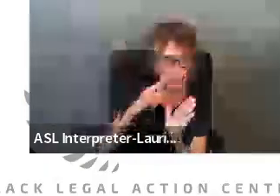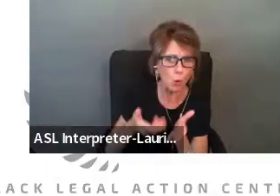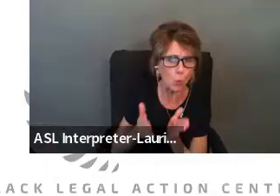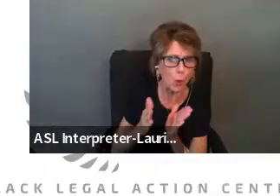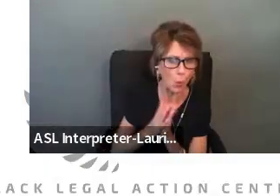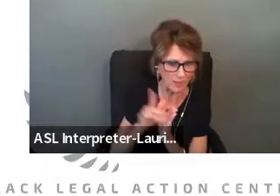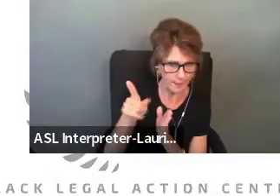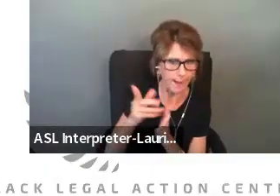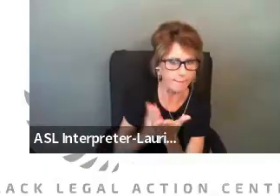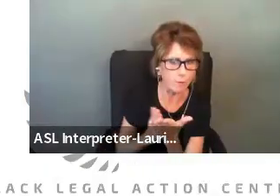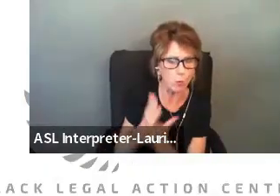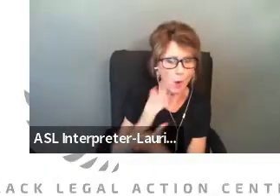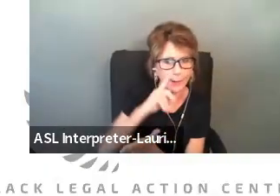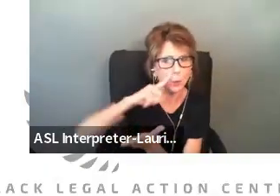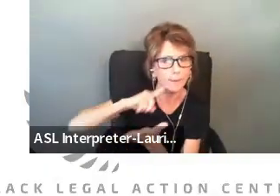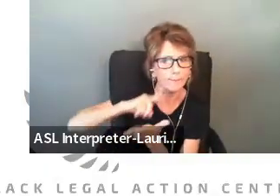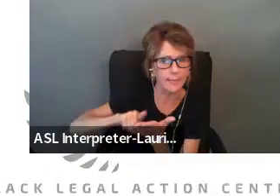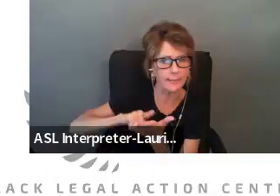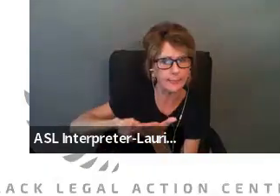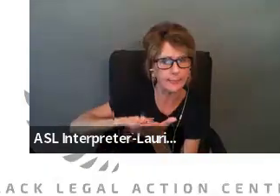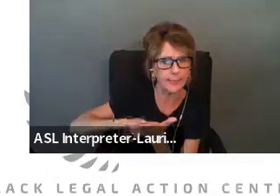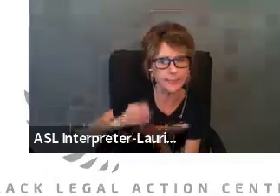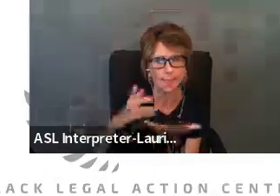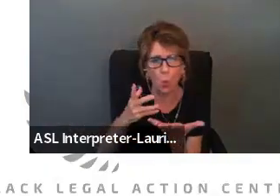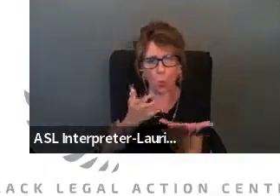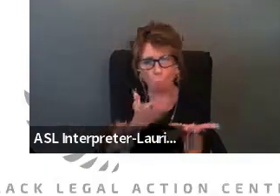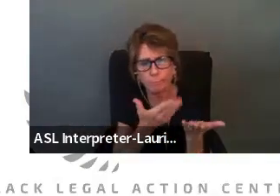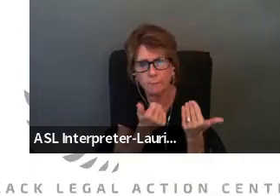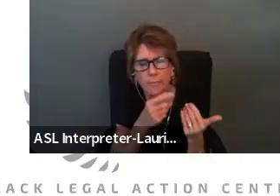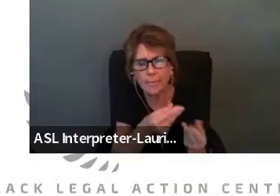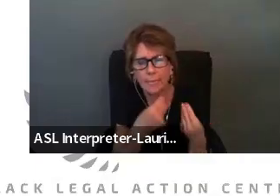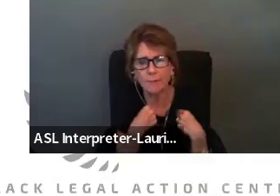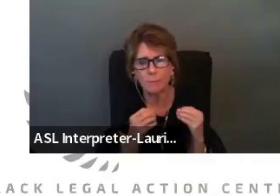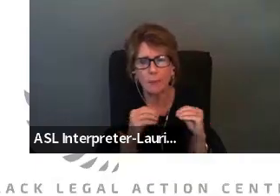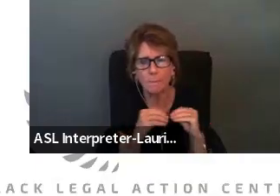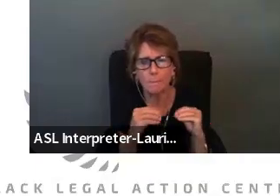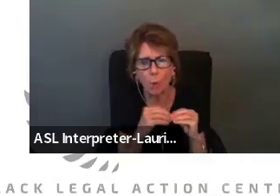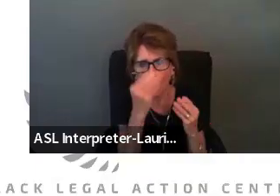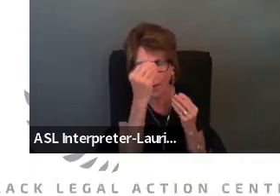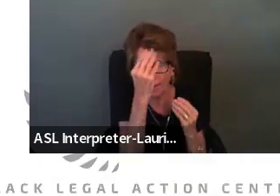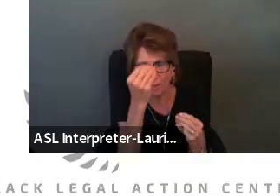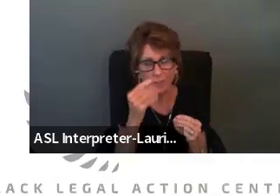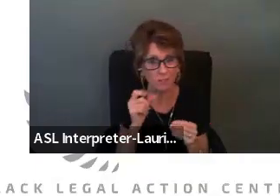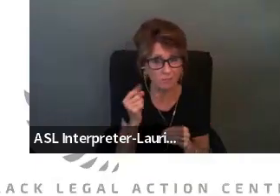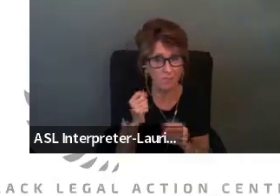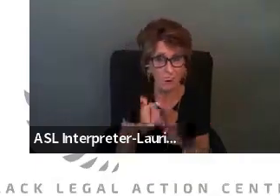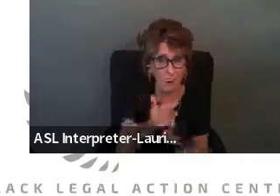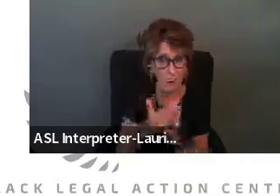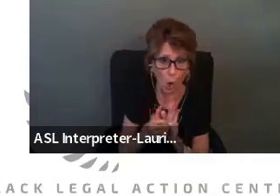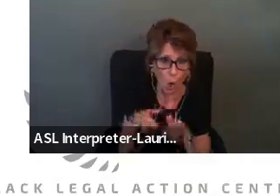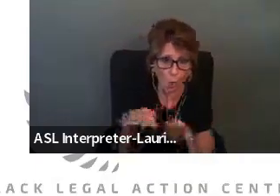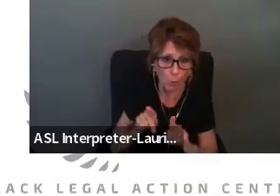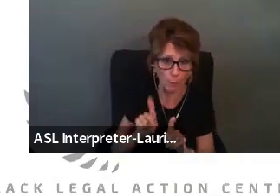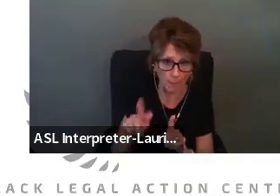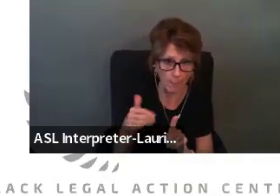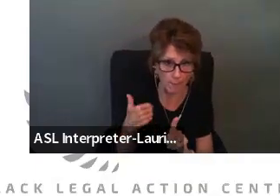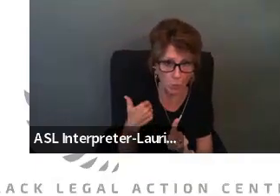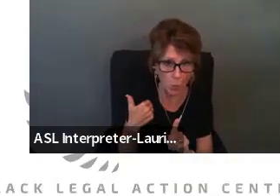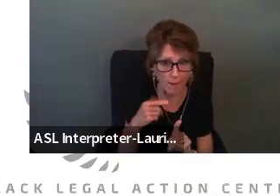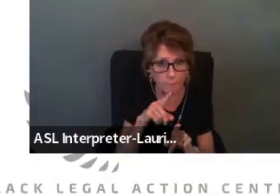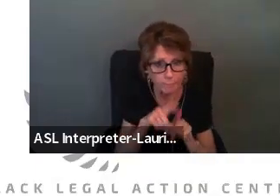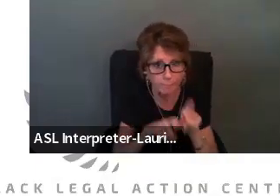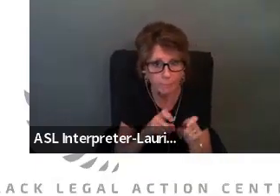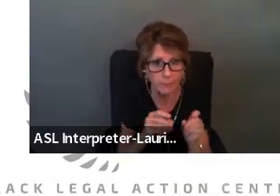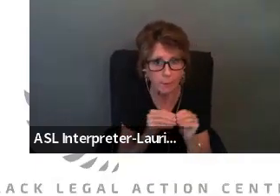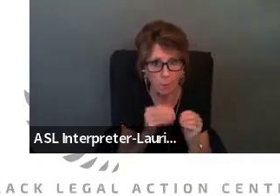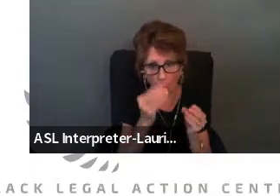your disability because they're asking for more information. It is two options that the law allows them to exercise. So